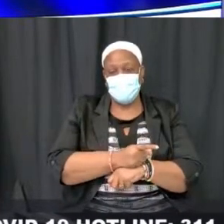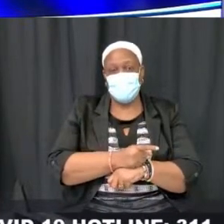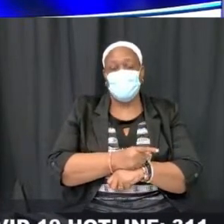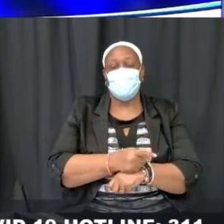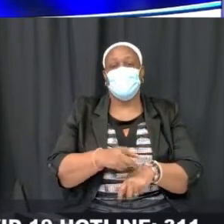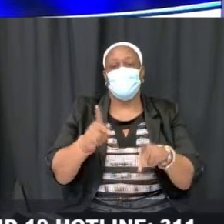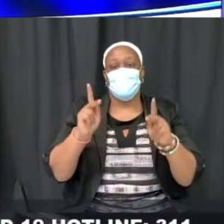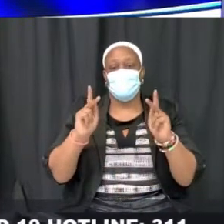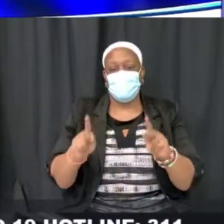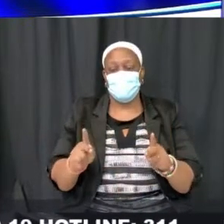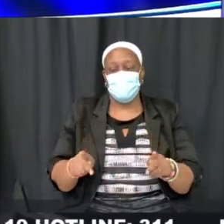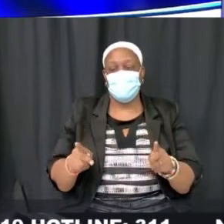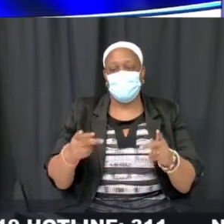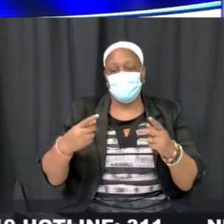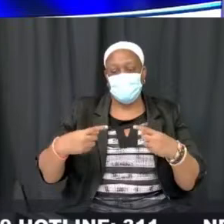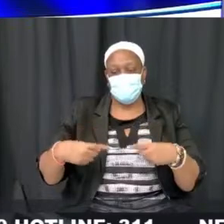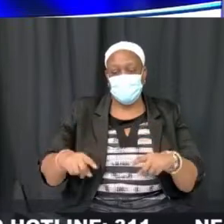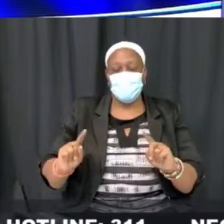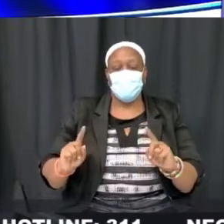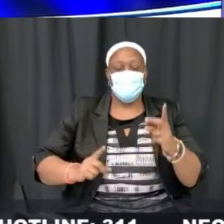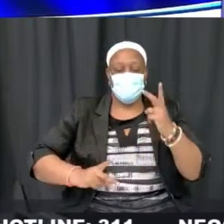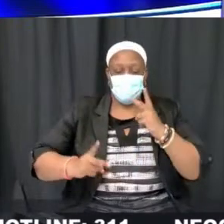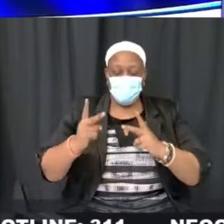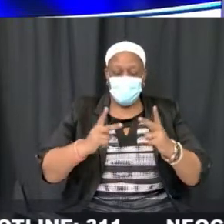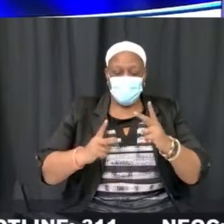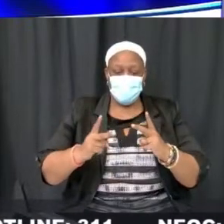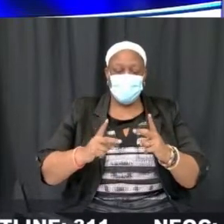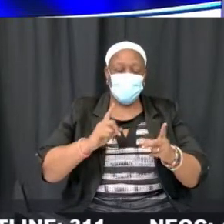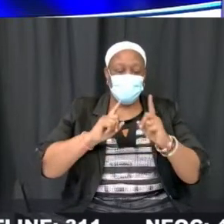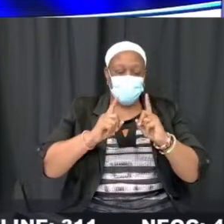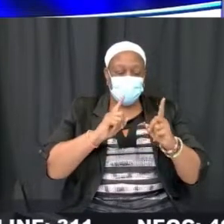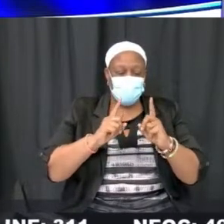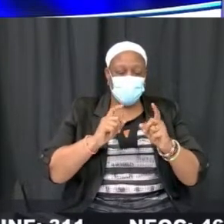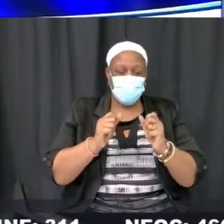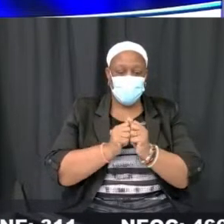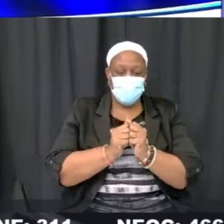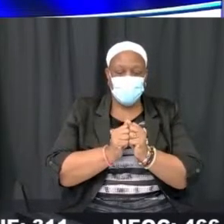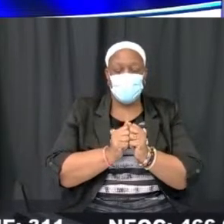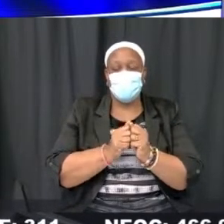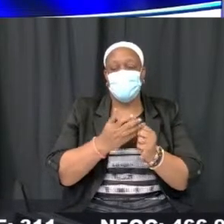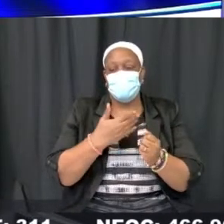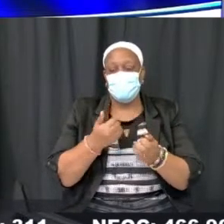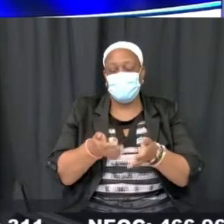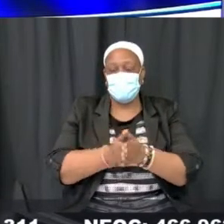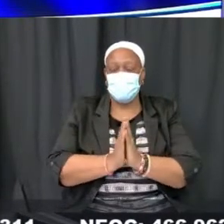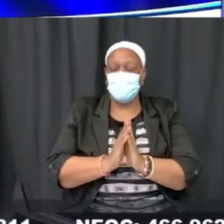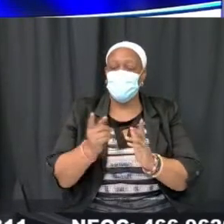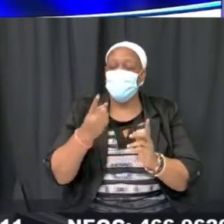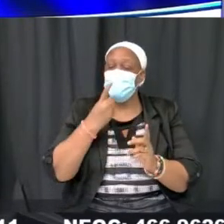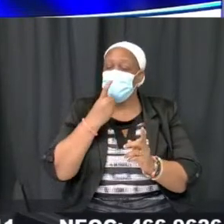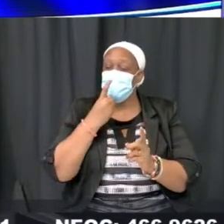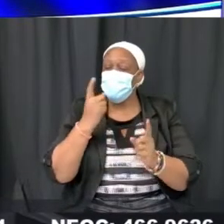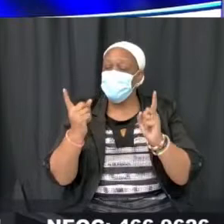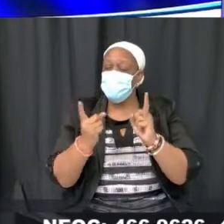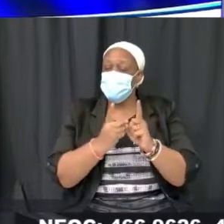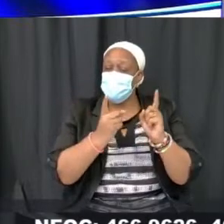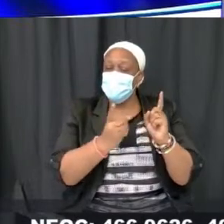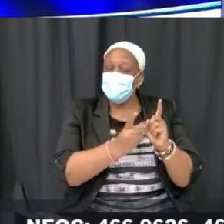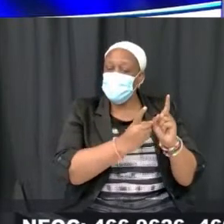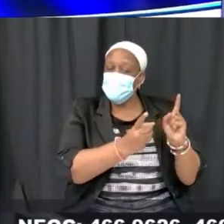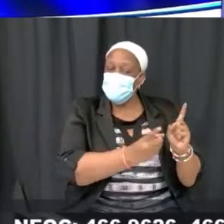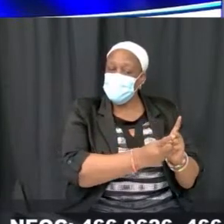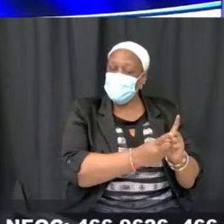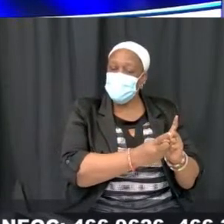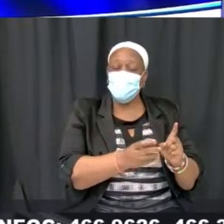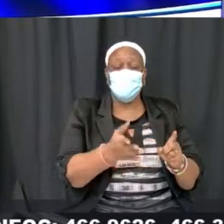newly diagnosed positive cases, get the list of their contacts, and then the contacts would be placed in